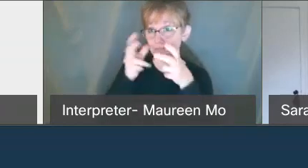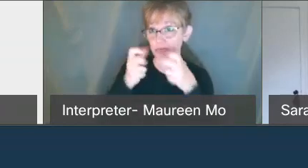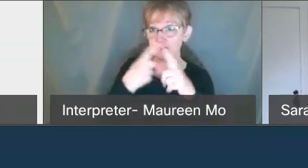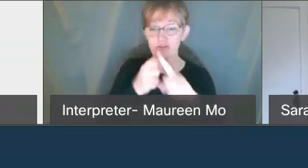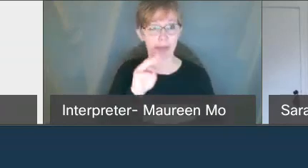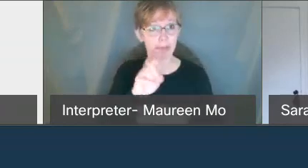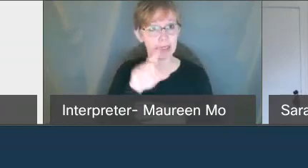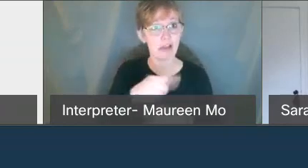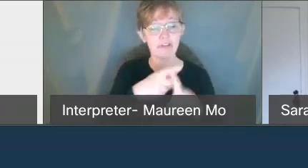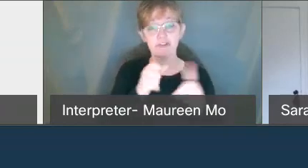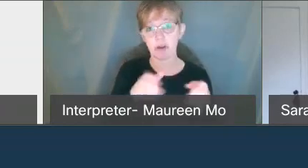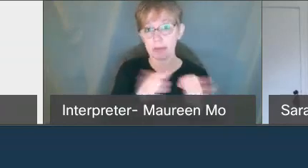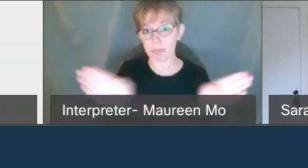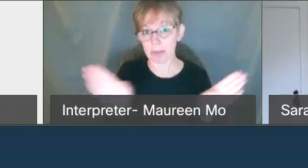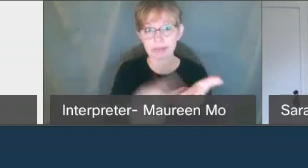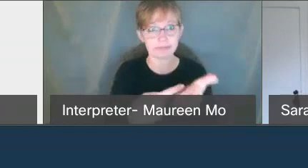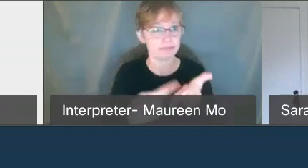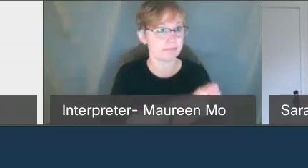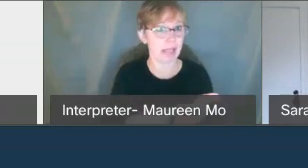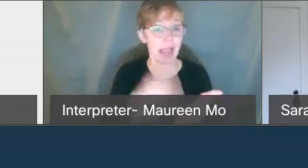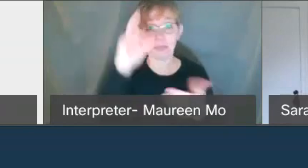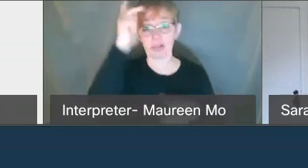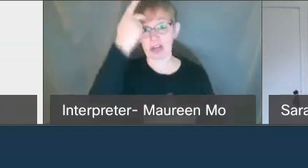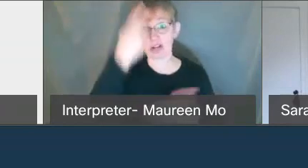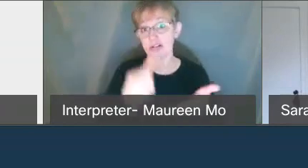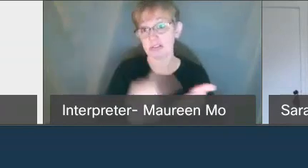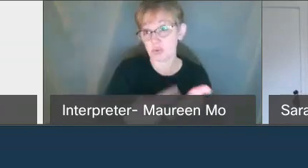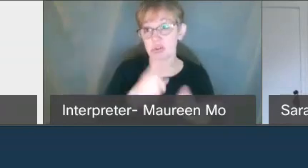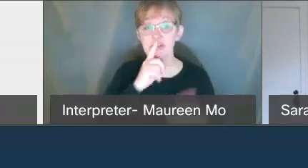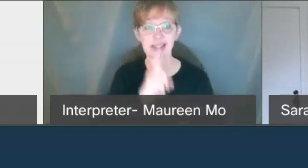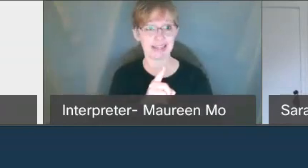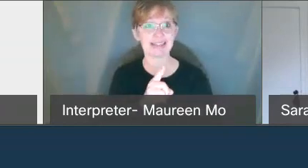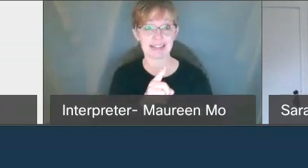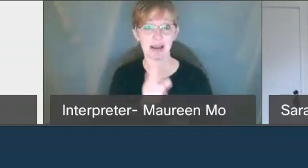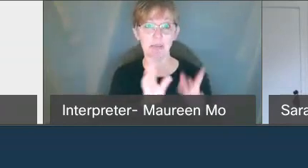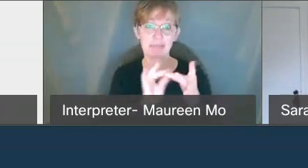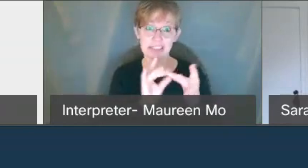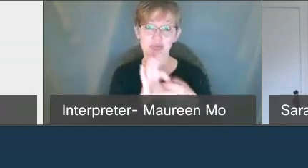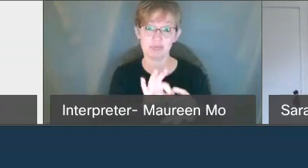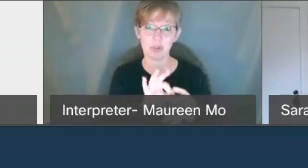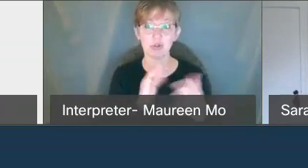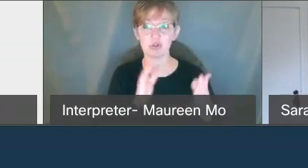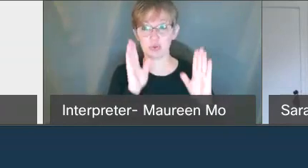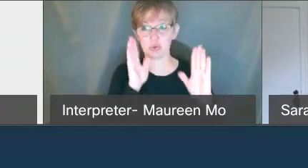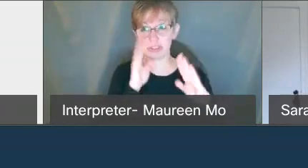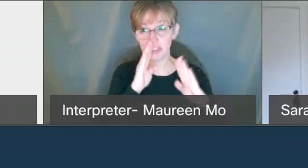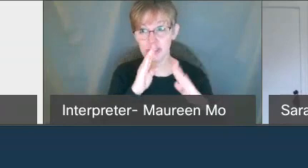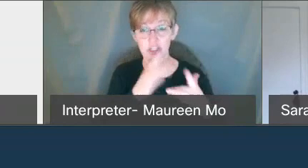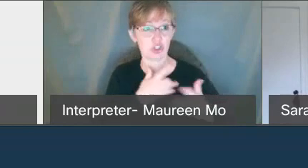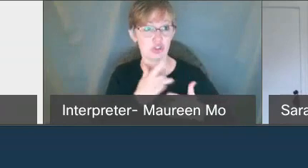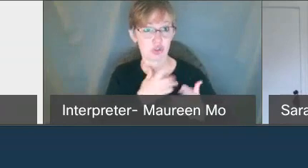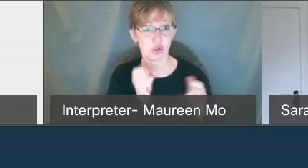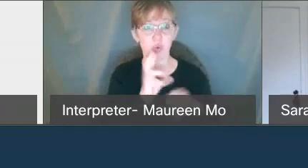in public discourse and political discourse too is concern, and essentially is almost a call for